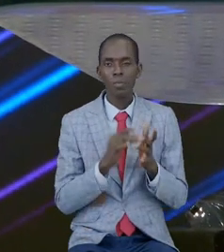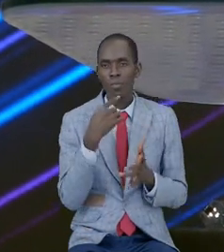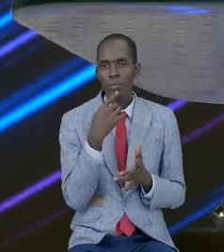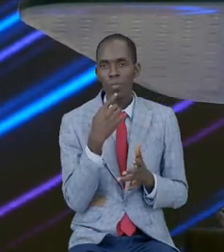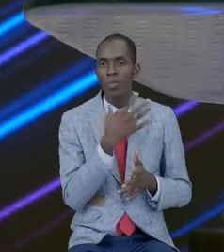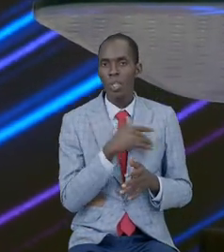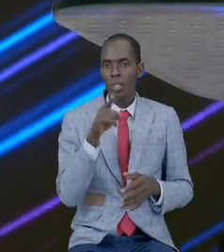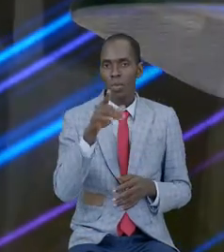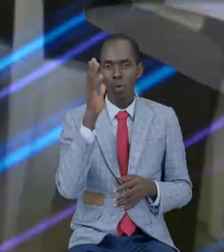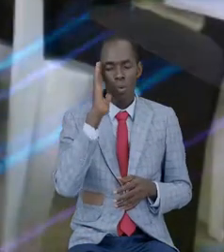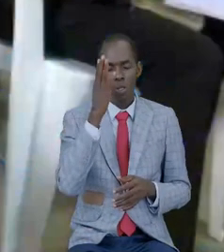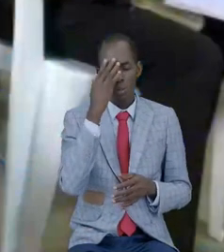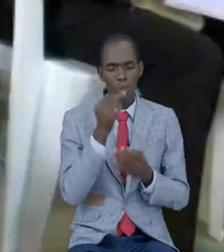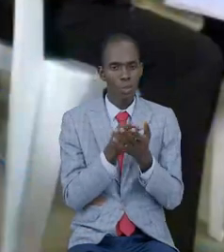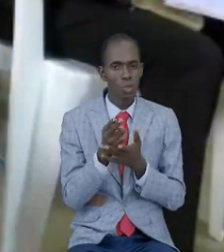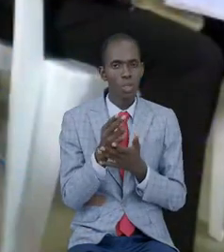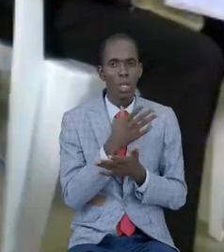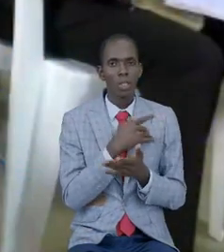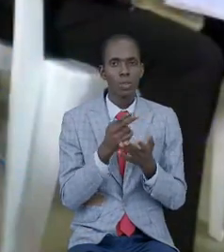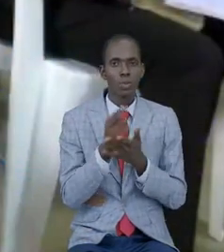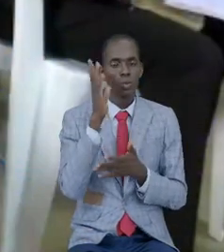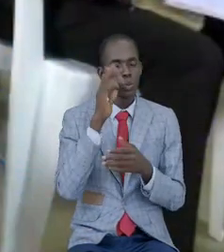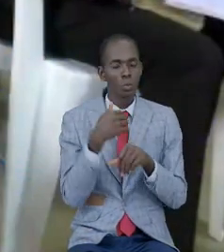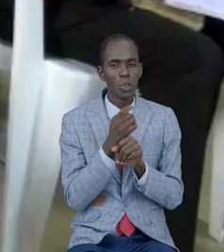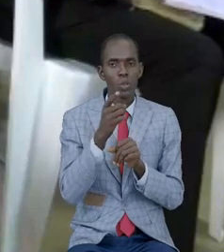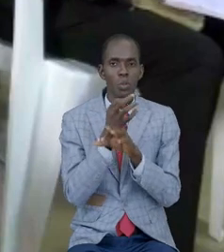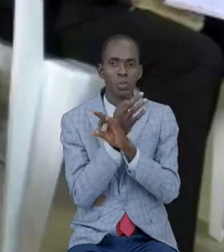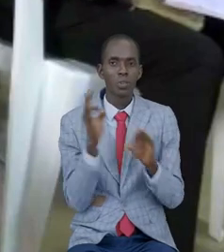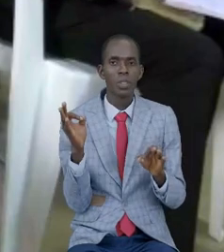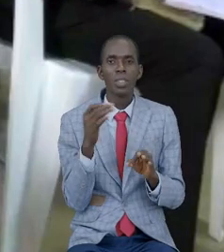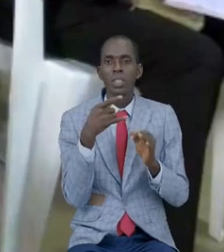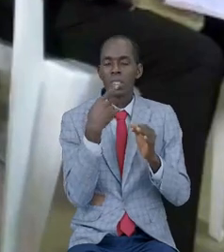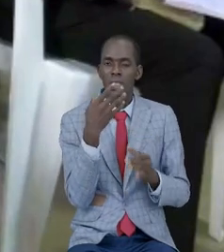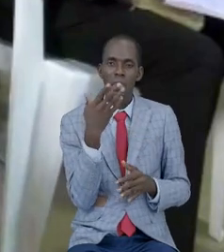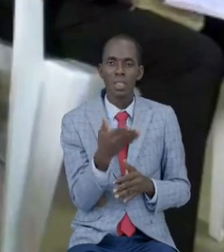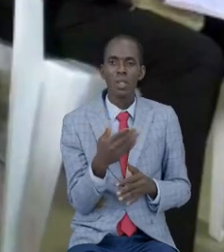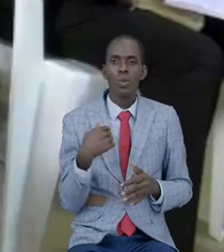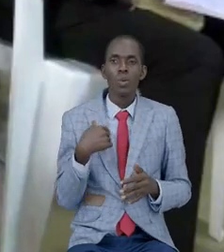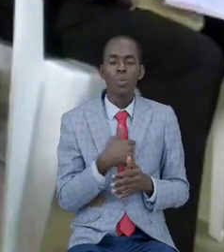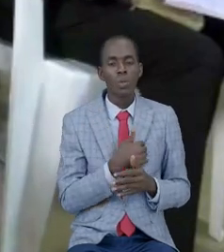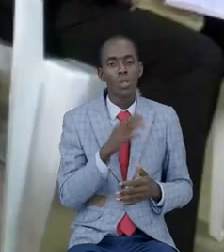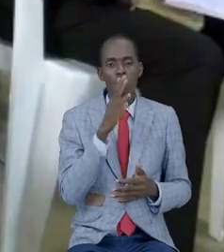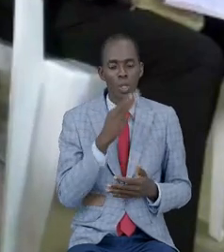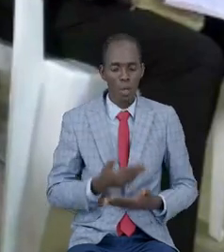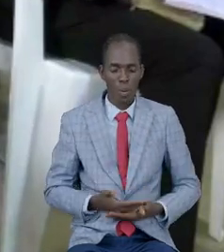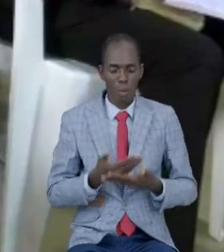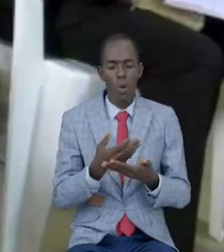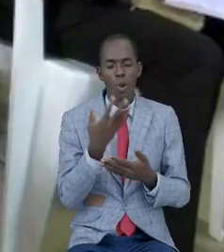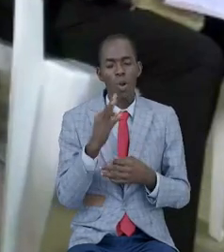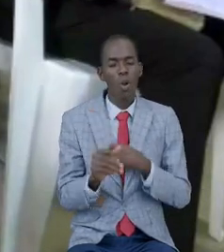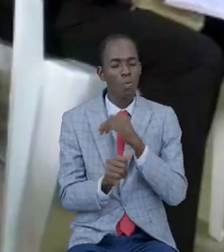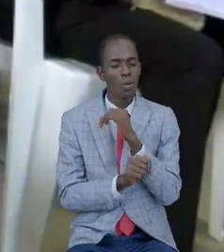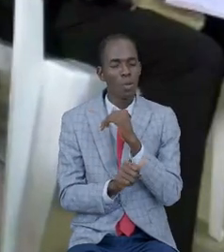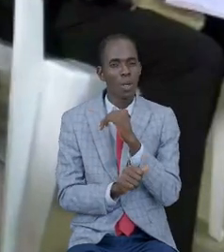shall know the truth and the truth shall make you free they said we be born of abraham house